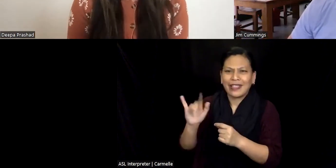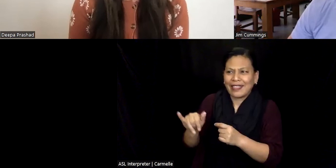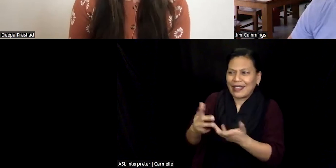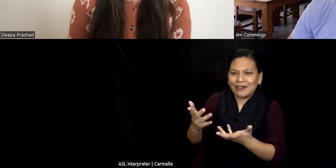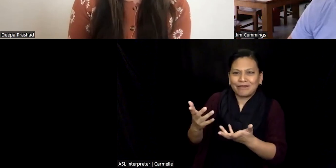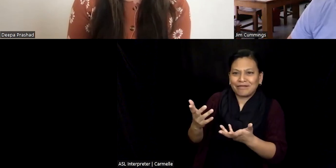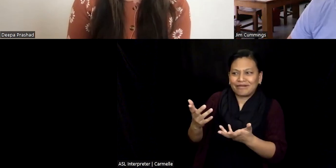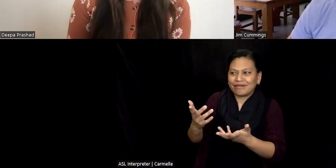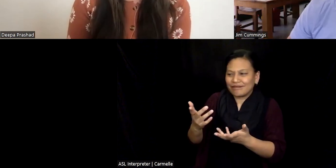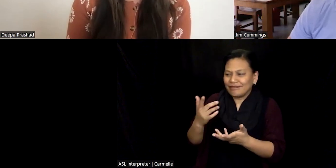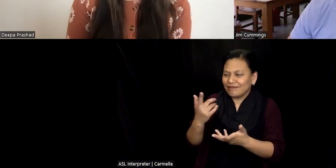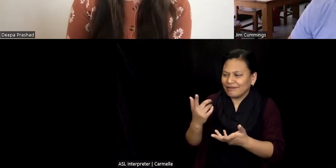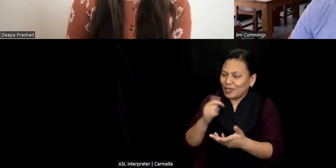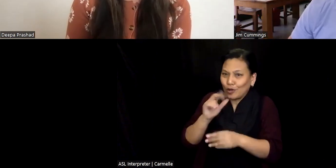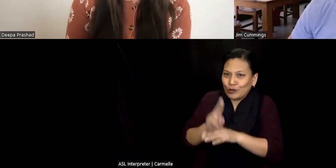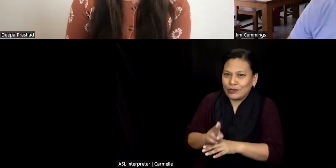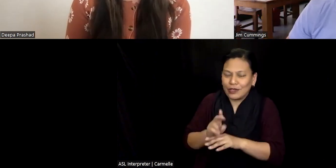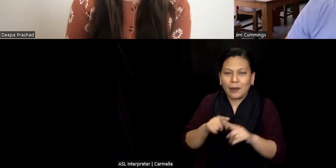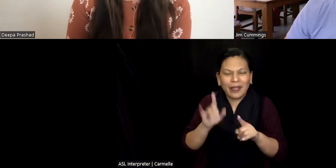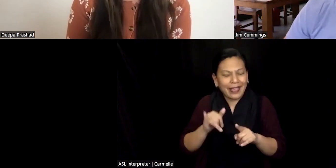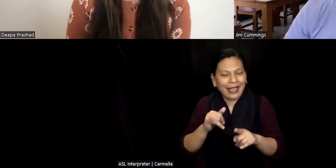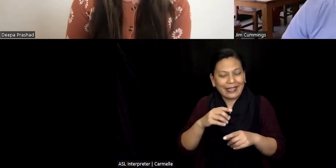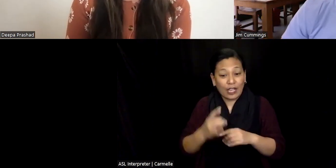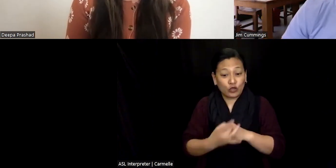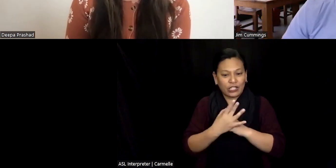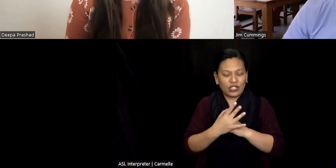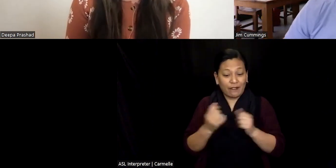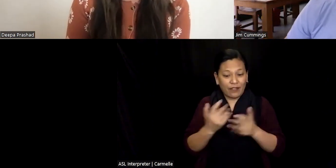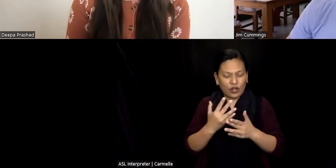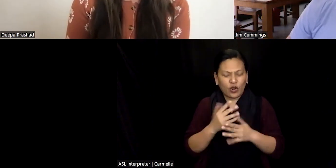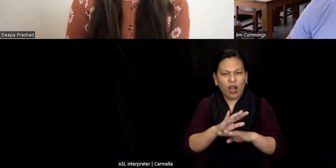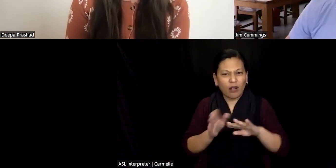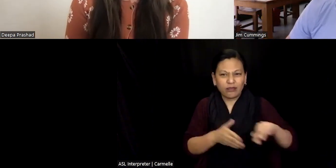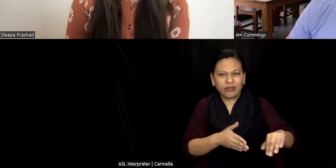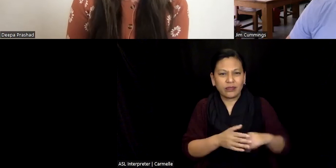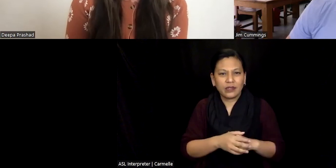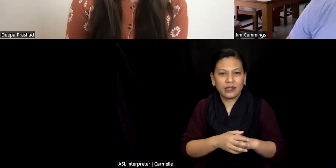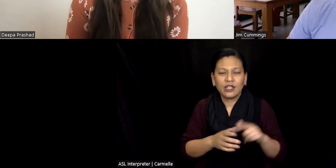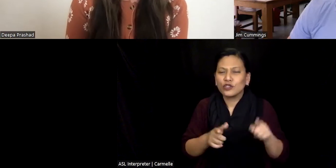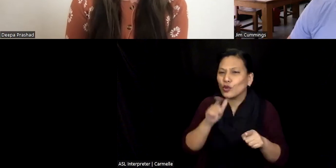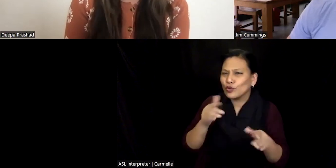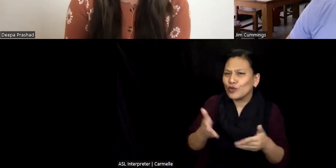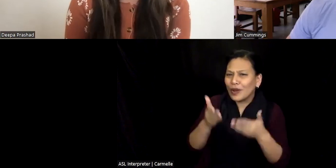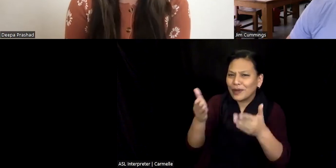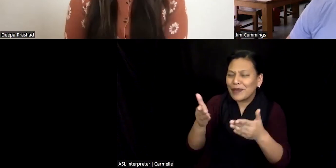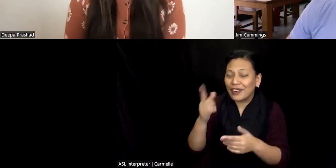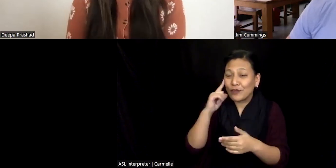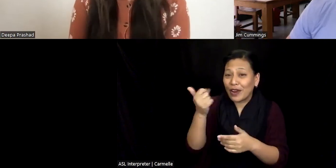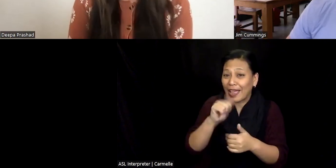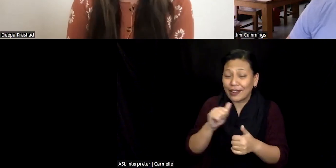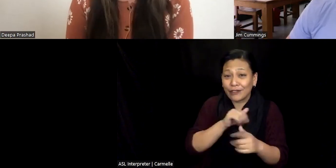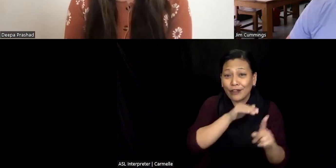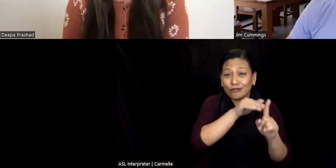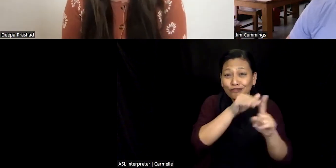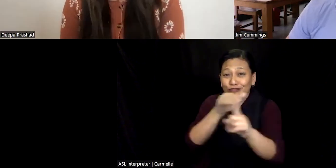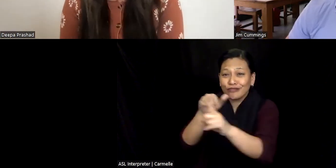rejection is something that lives inside of your mind that you have to cure. So would you recommend to anybody watching this right now, ask